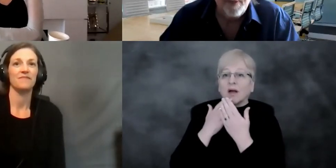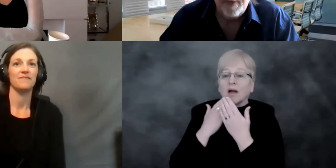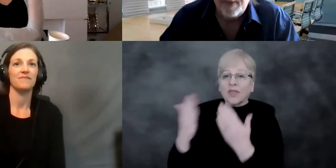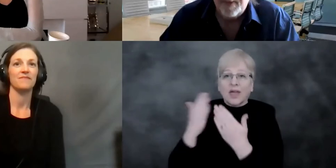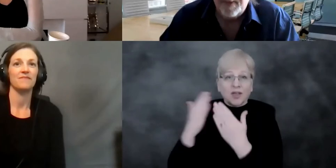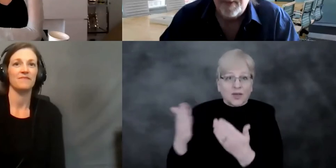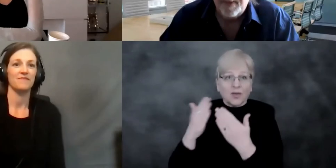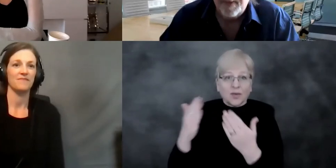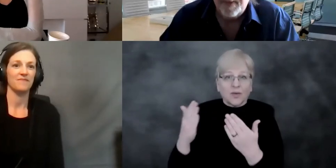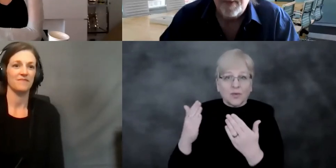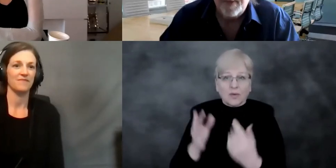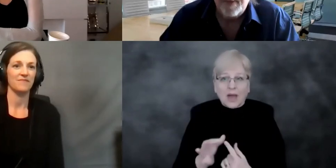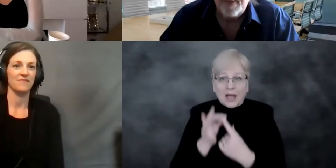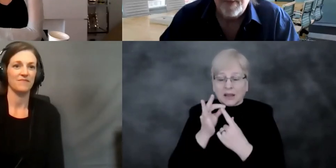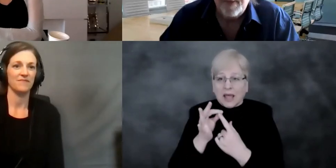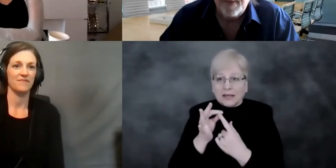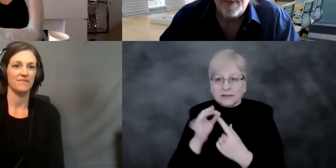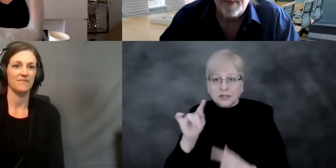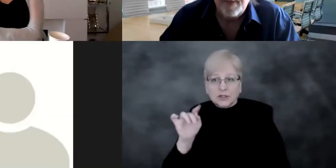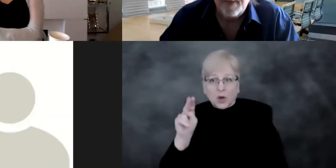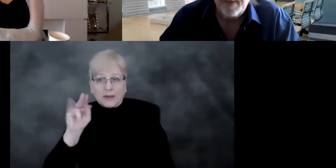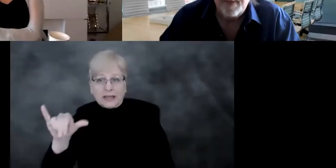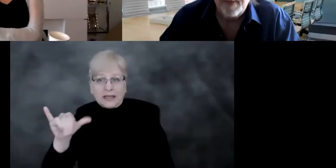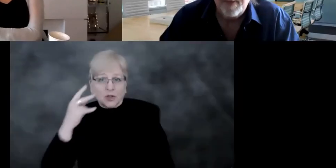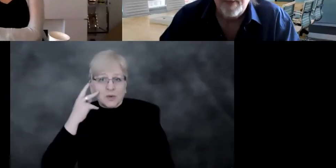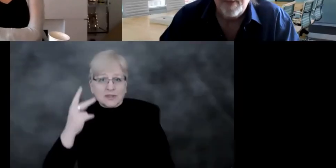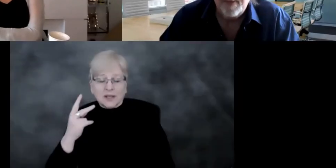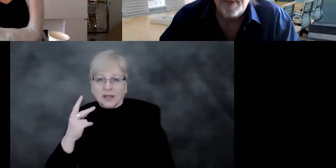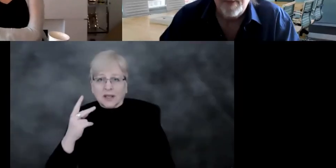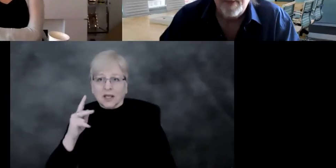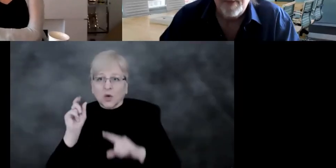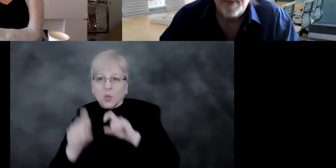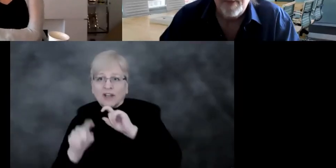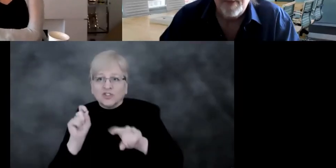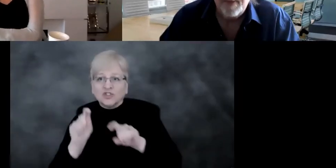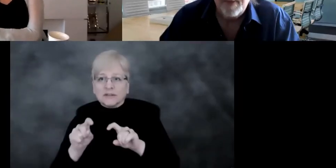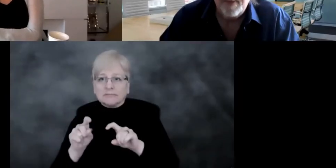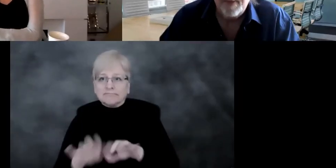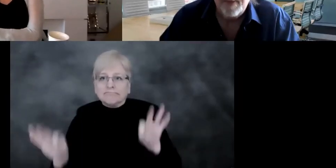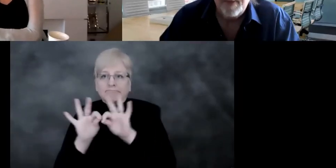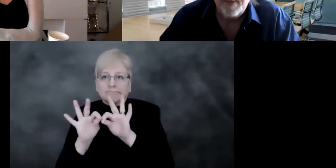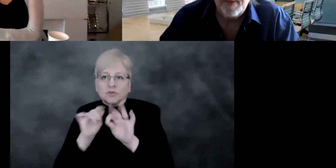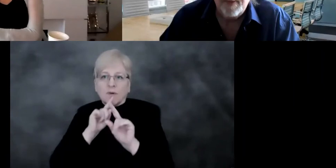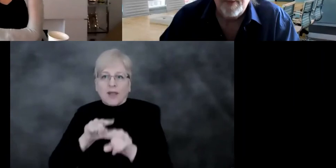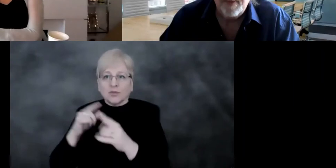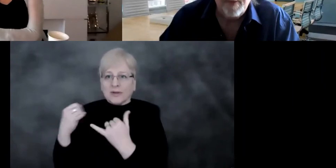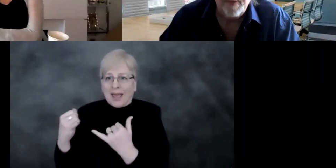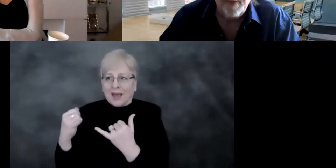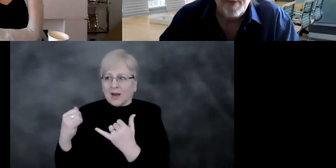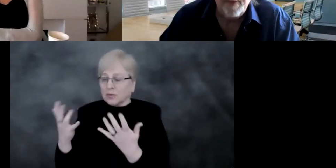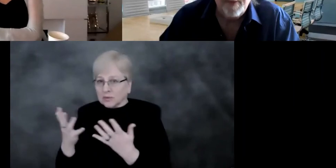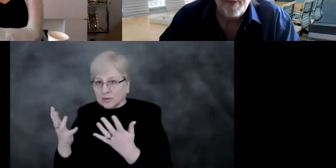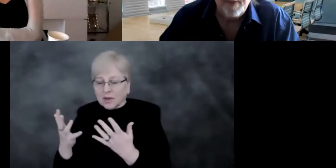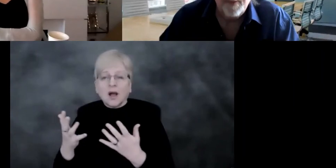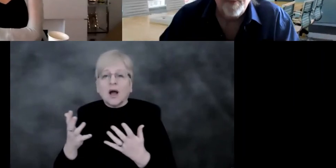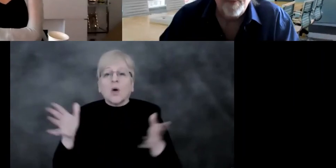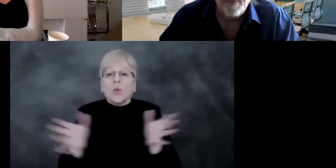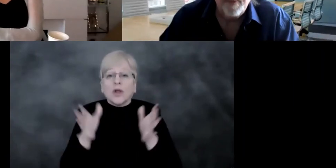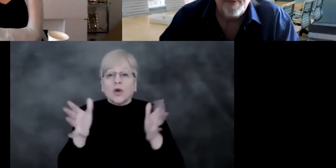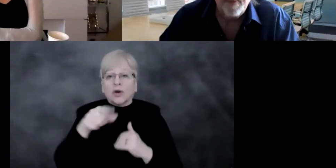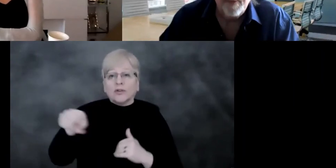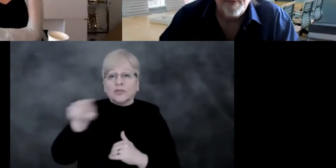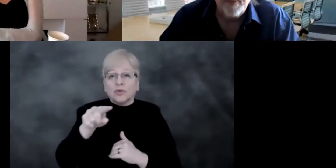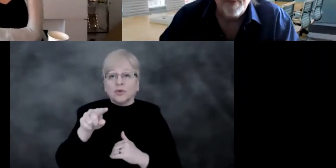burning Q and A in the Q and A, we want to encourage you to use the Q and A. The